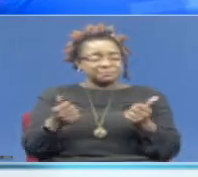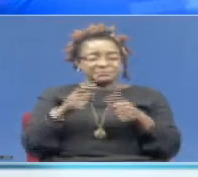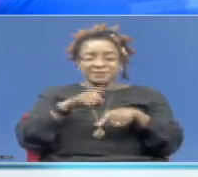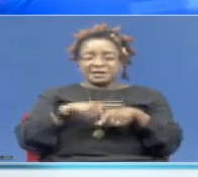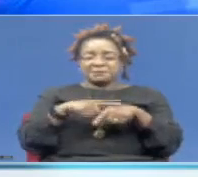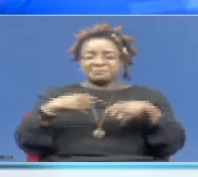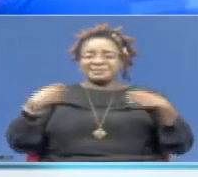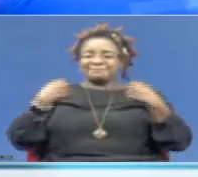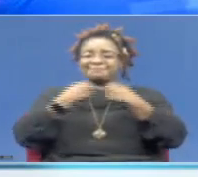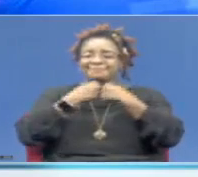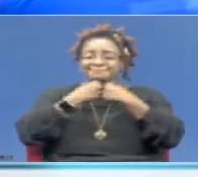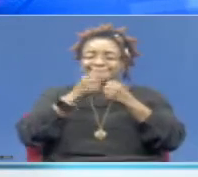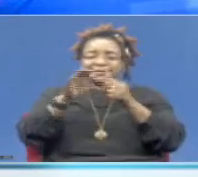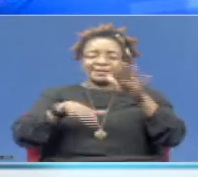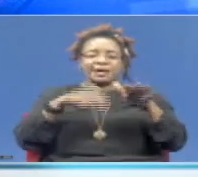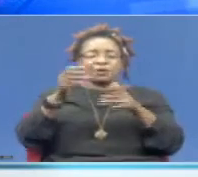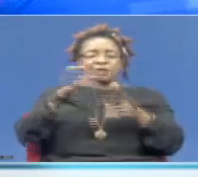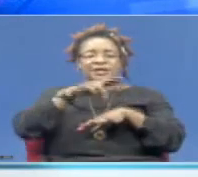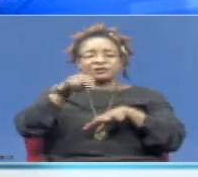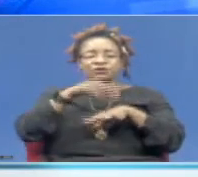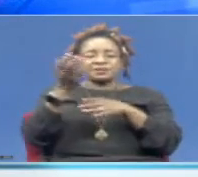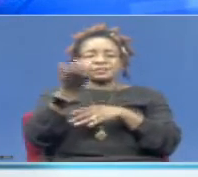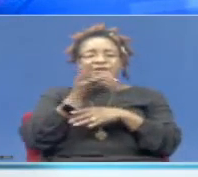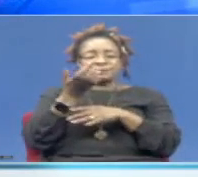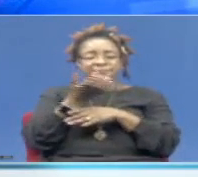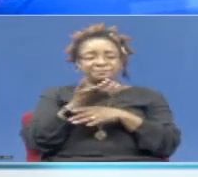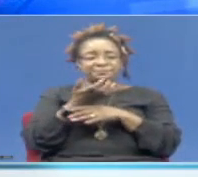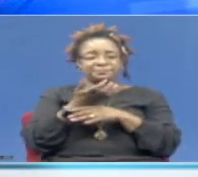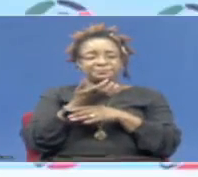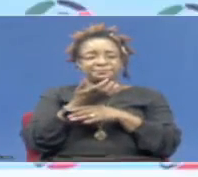giants lock horns at the Nyayo National Stadium.